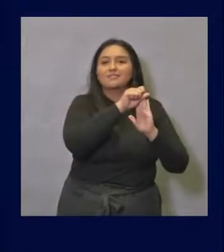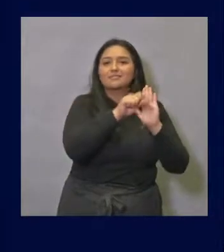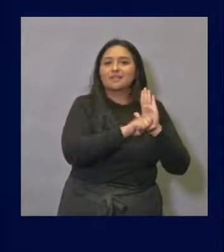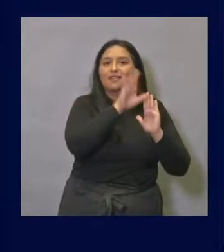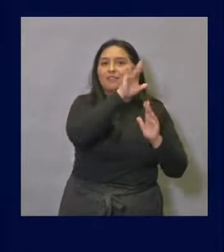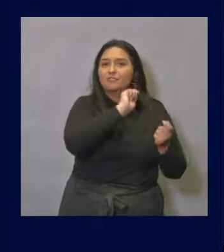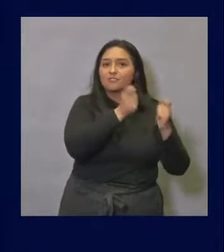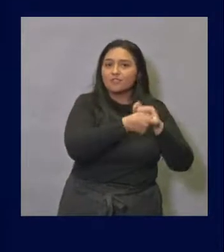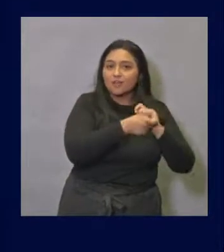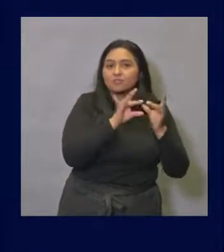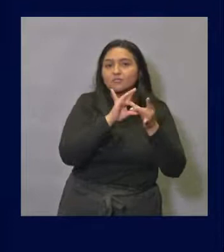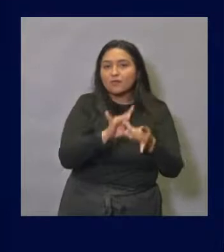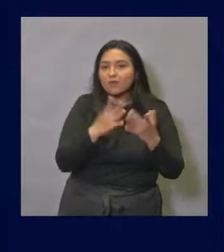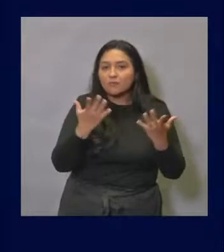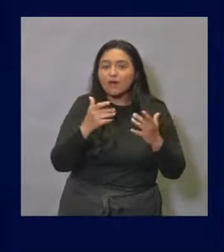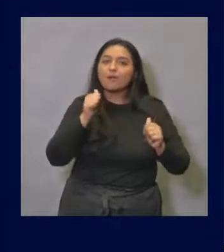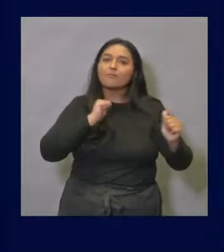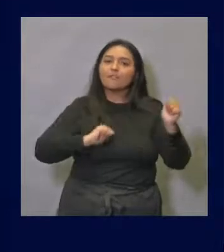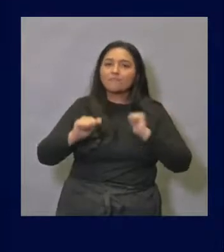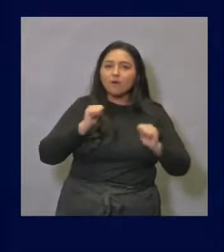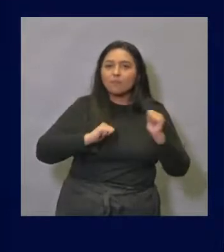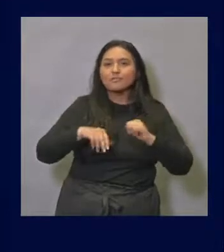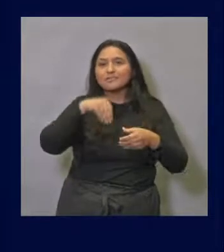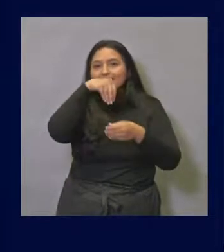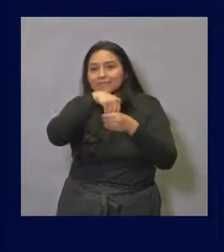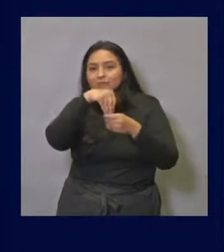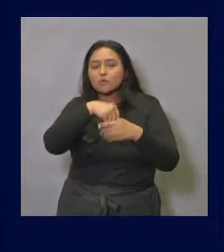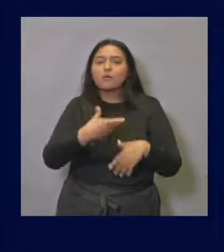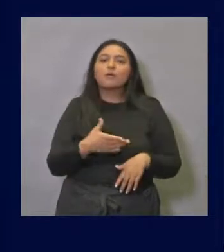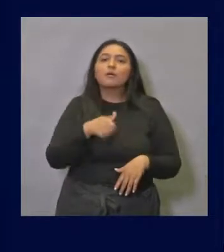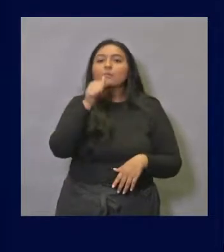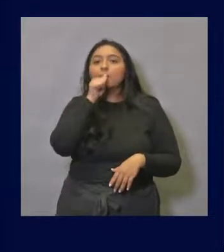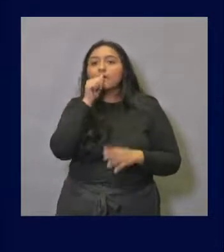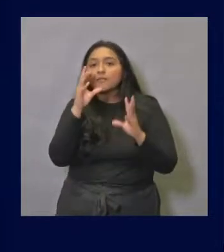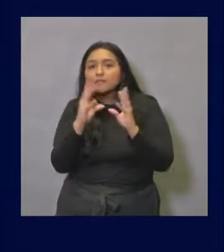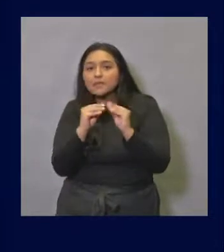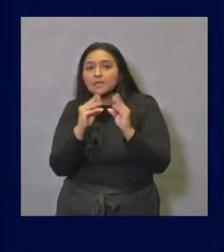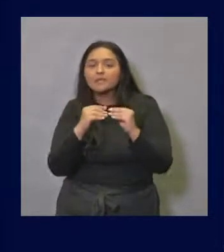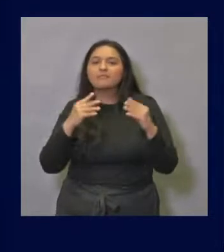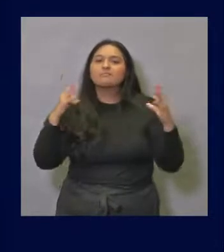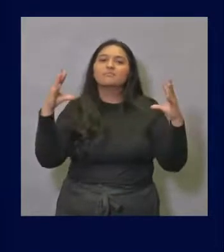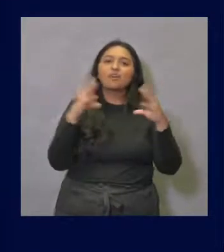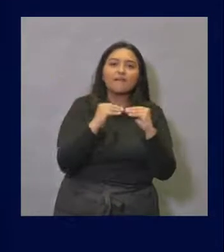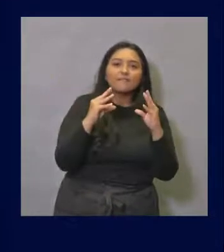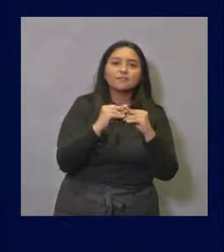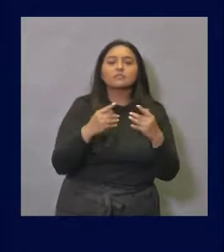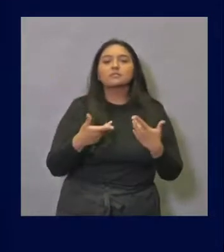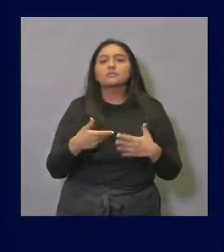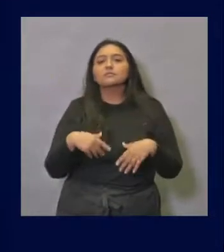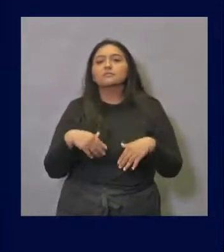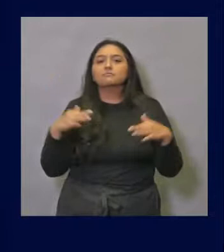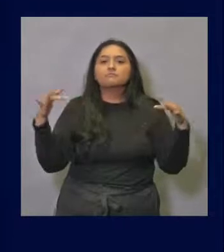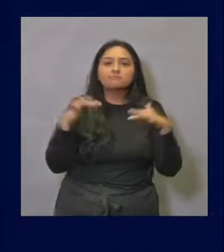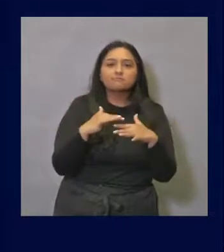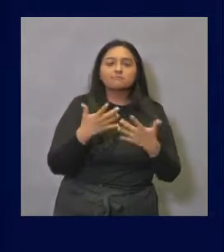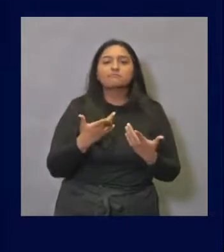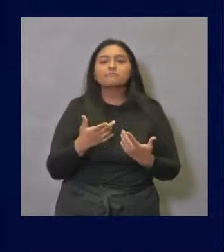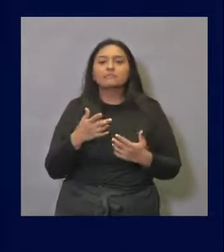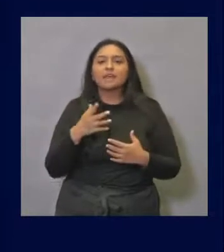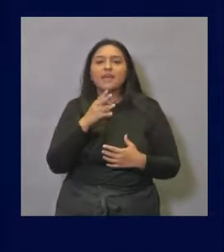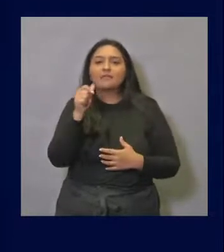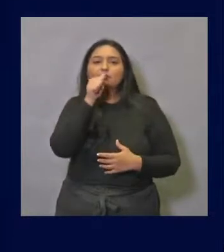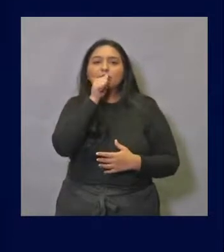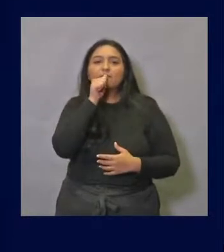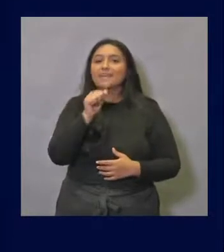indoor live events and performances, private meetings such as conferences, receptions, and meetings, and private informal